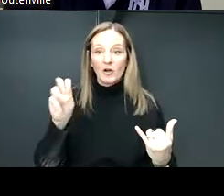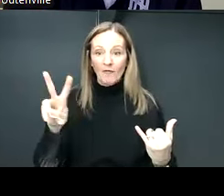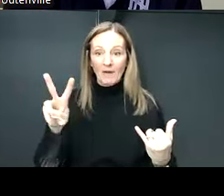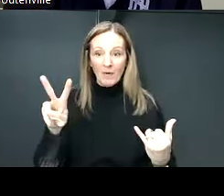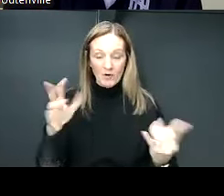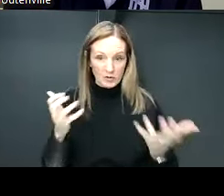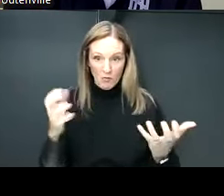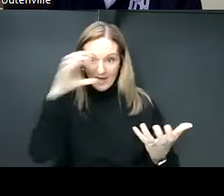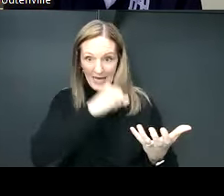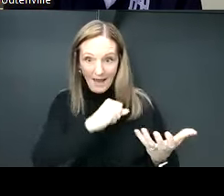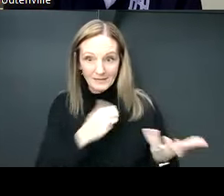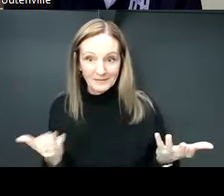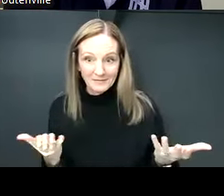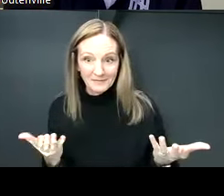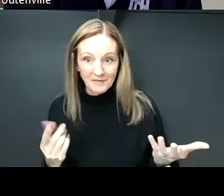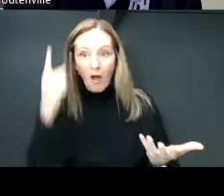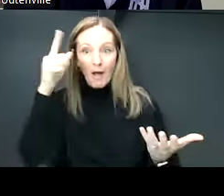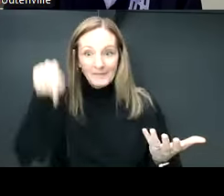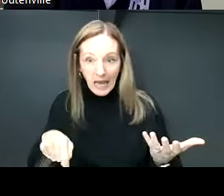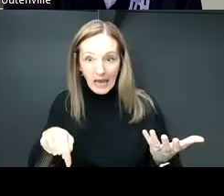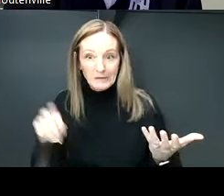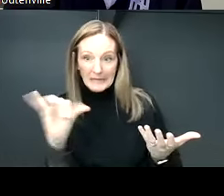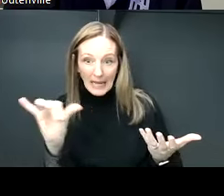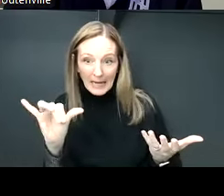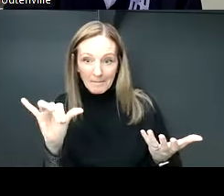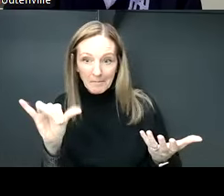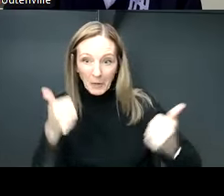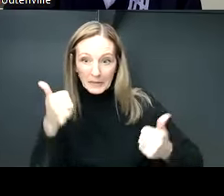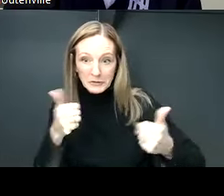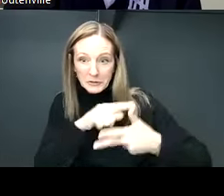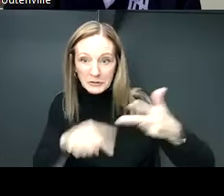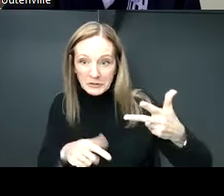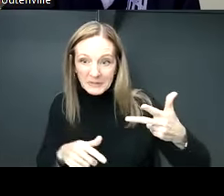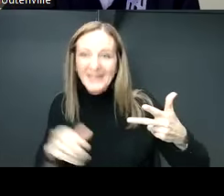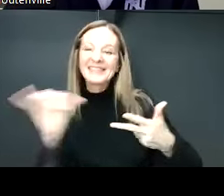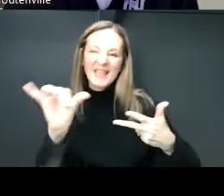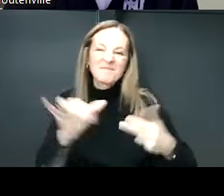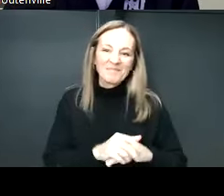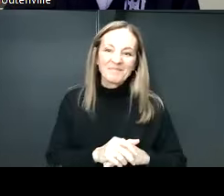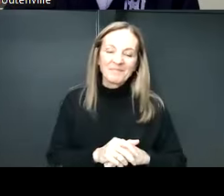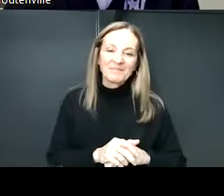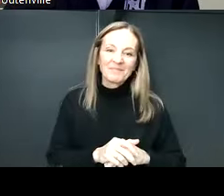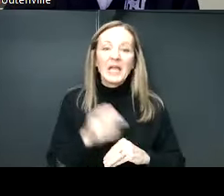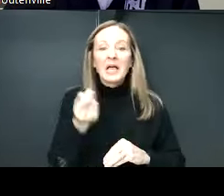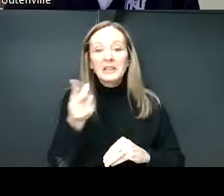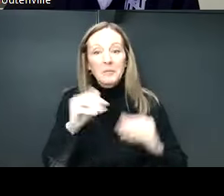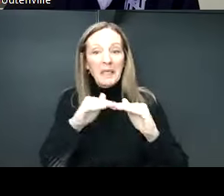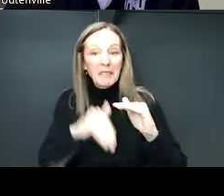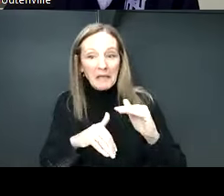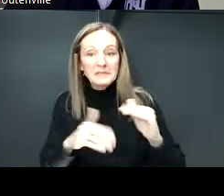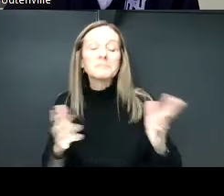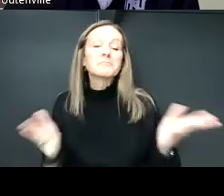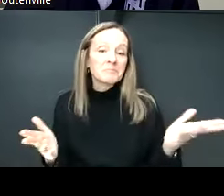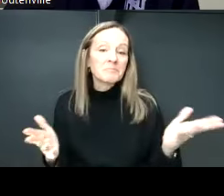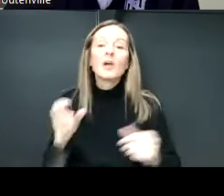guess? Up, down, about the same? About the same, a little bit less. So people